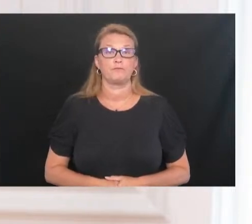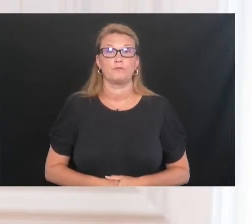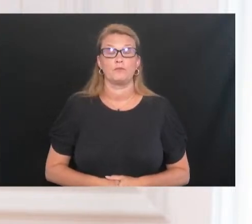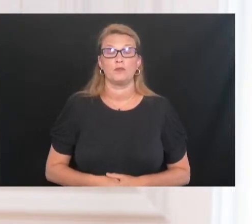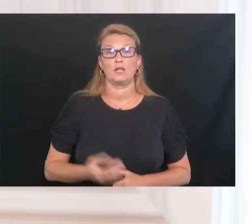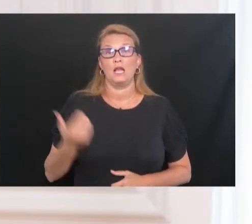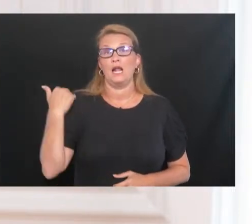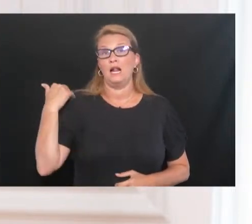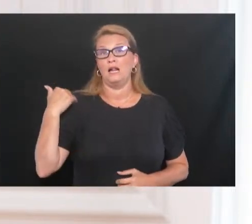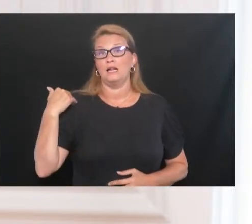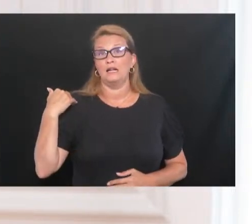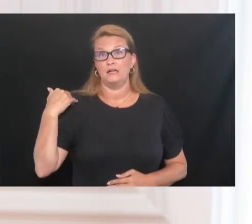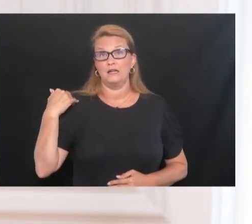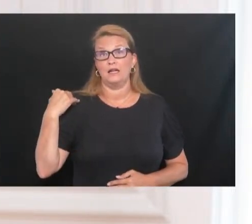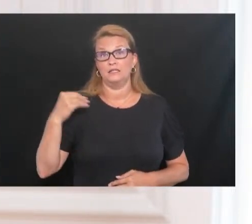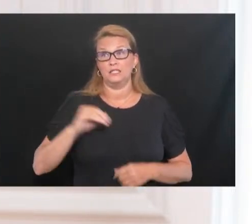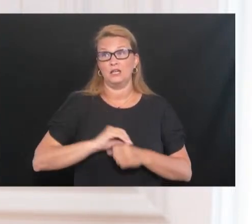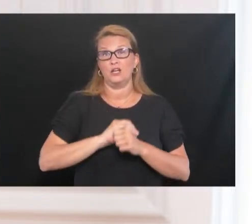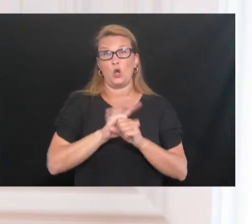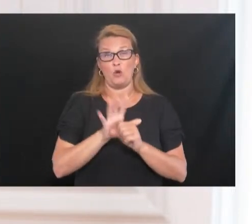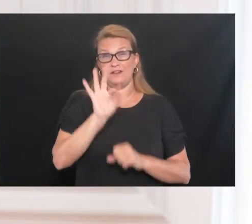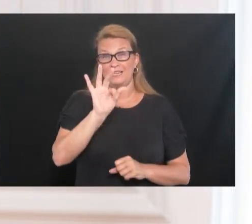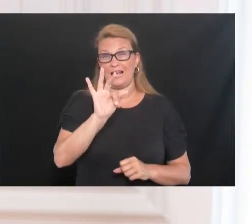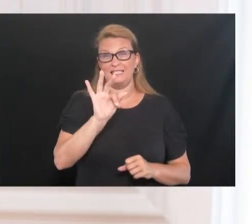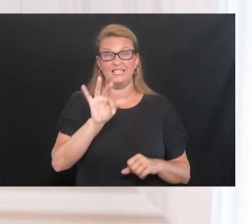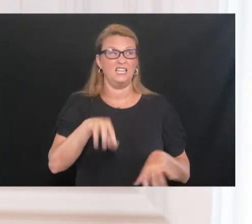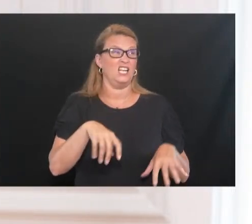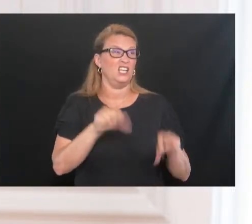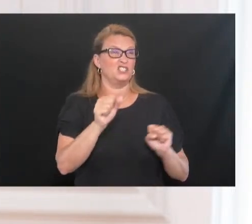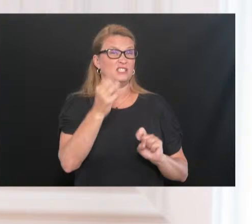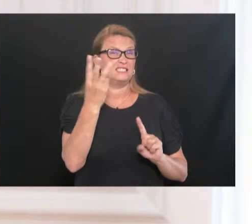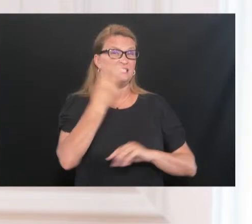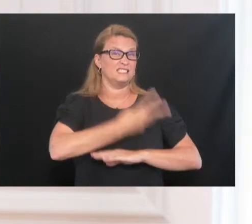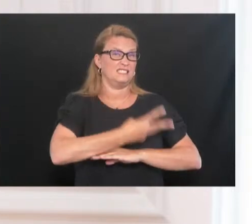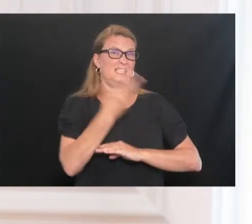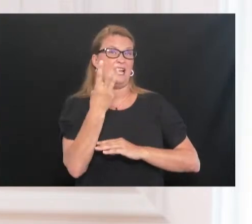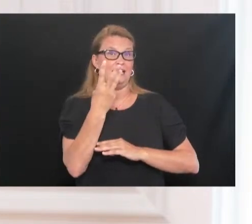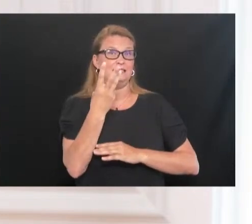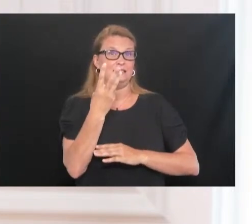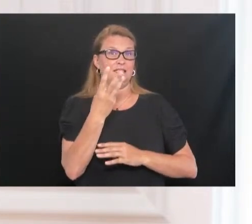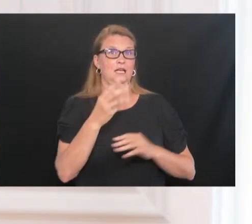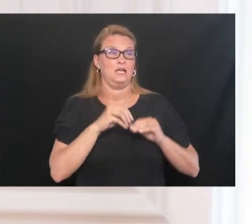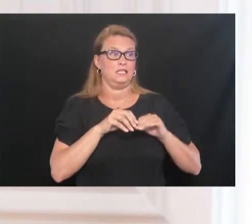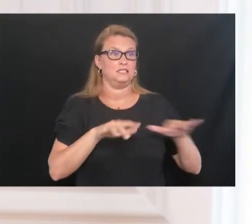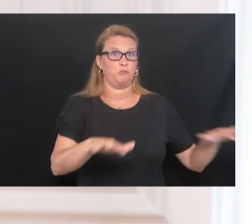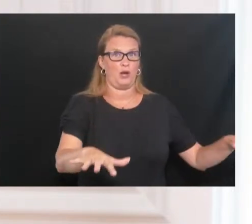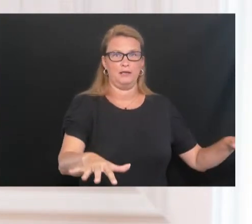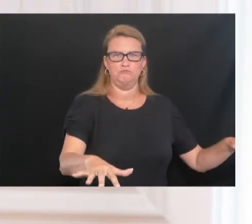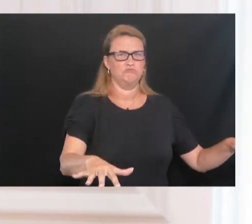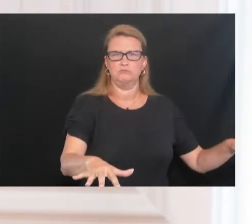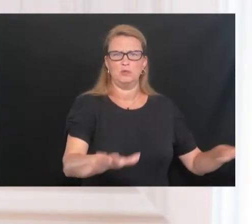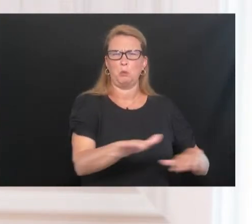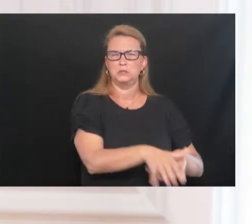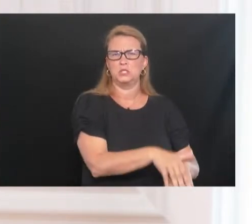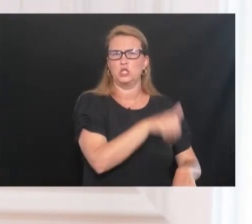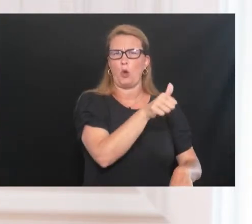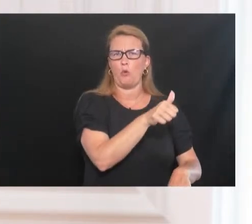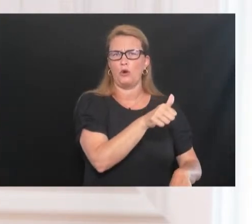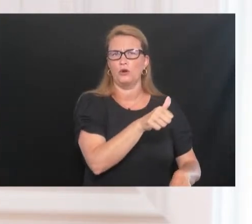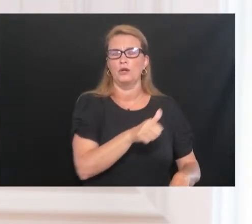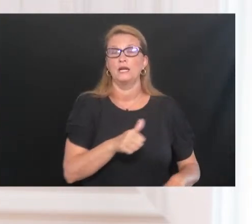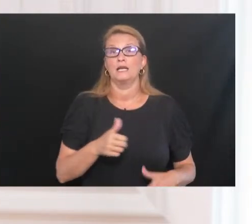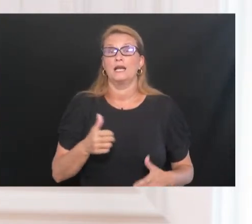part of the pandemic, it took 6 days or more for people to spread the virus. And the important thing is the virus